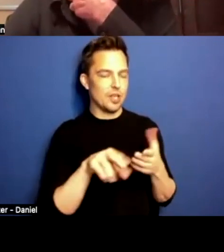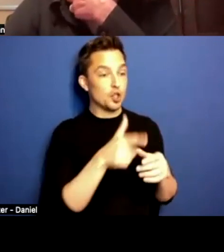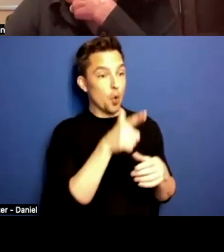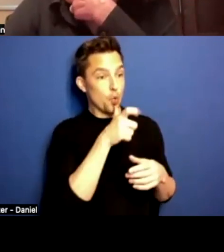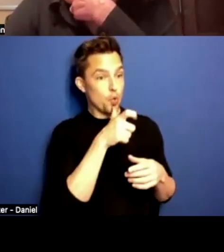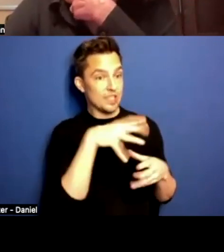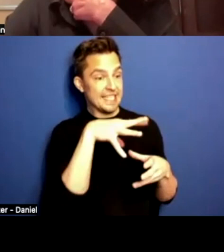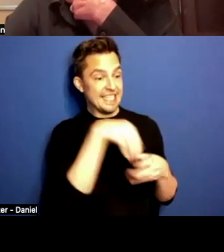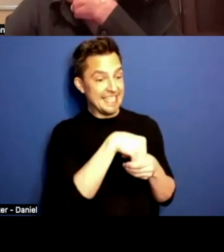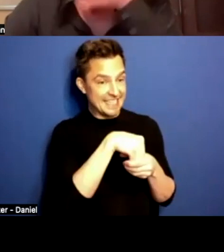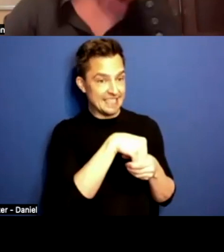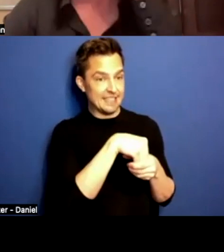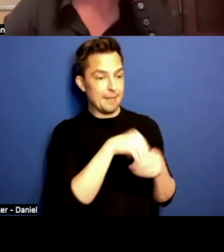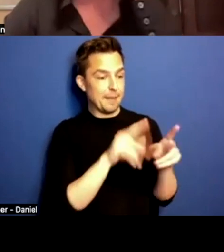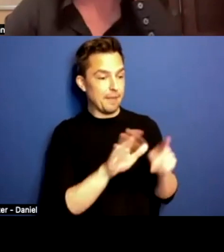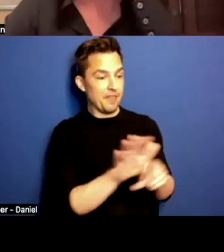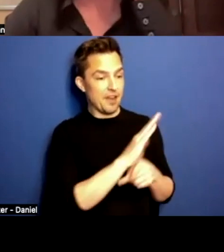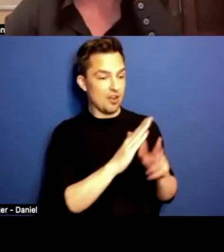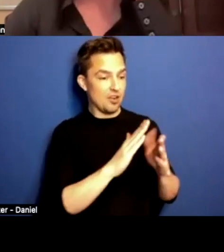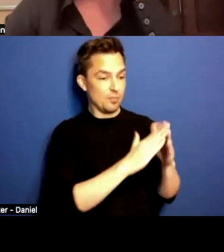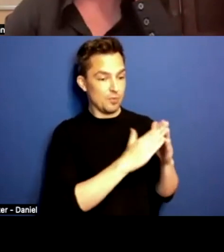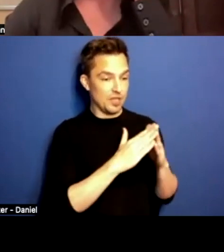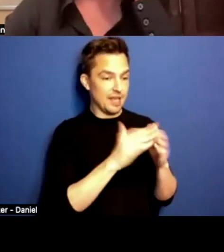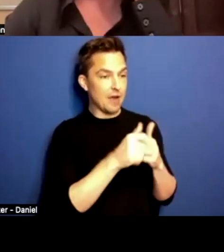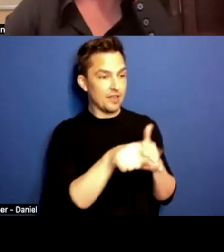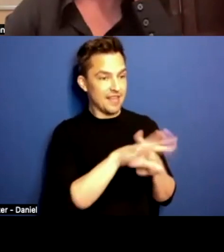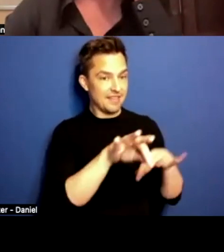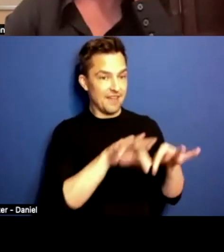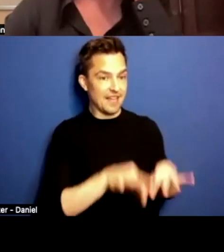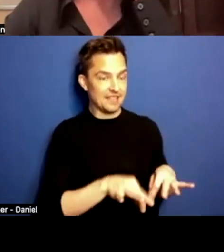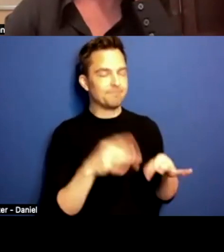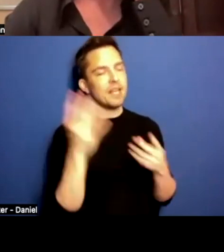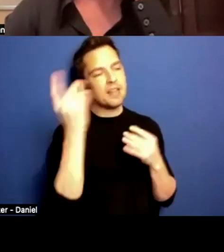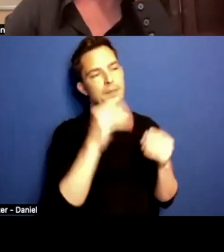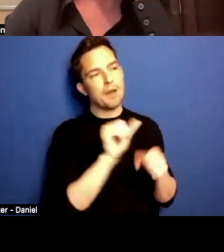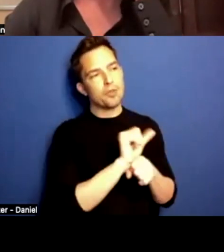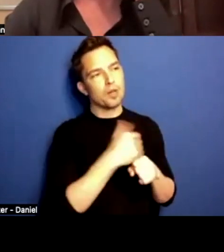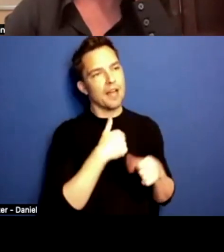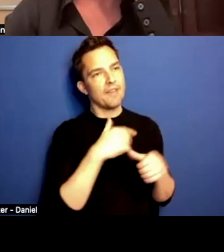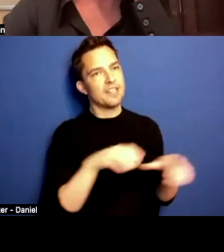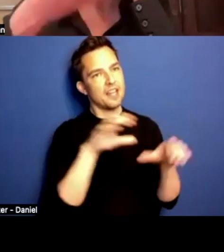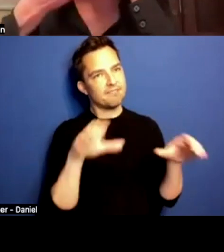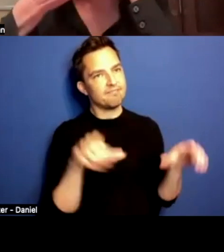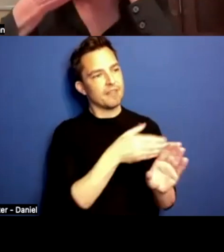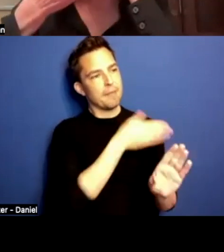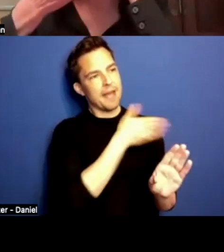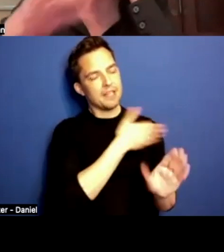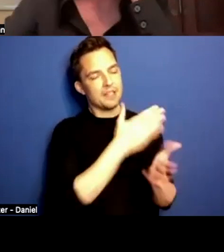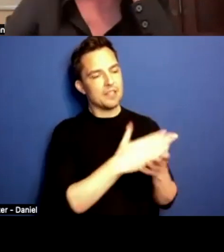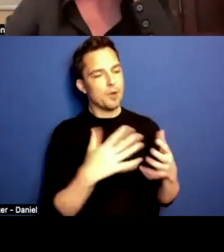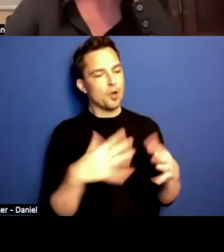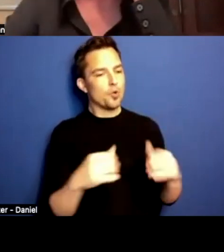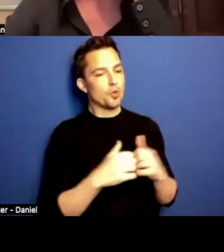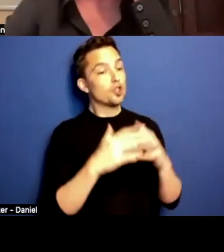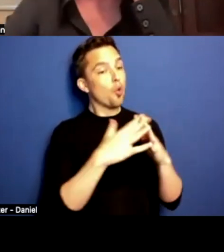in folks' community is survivor defined, right? Like when I think about work that I have done in the past in some restorative places that